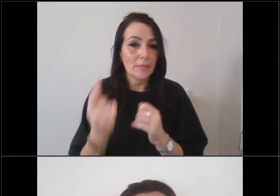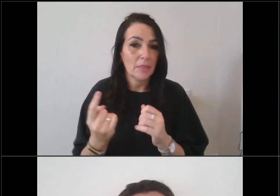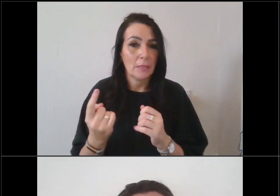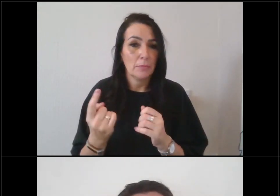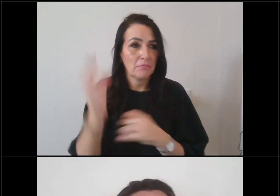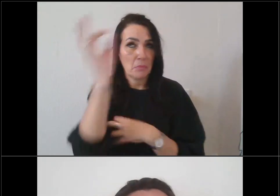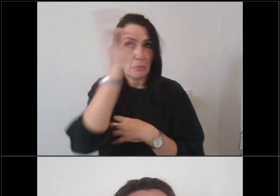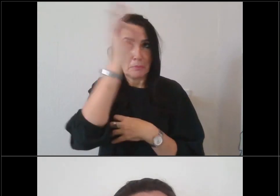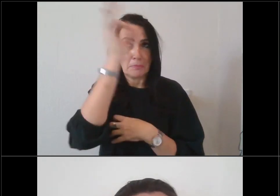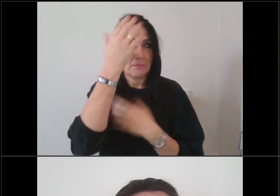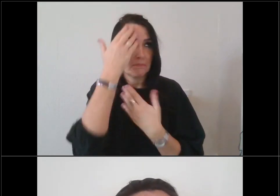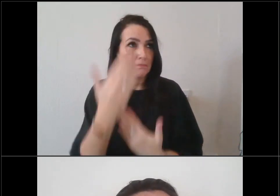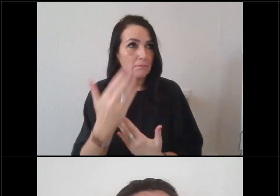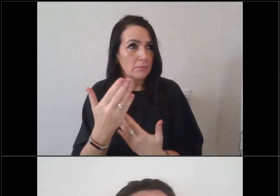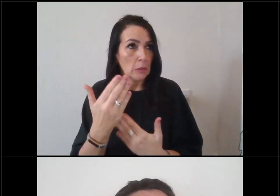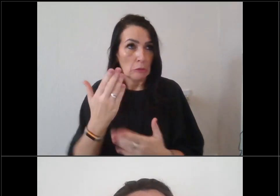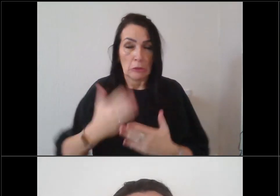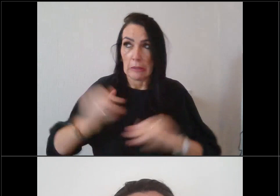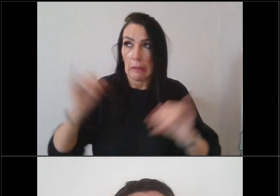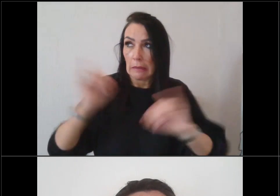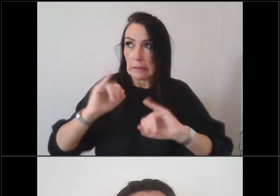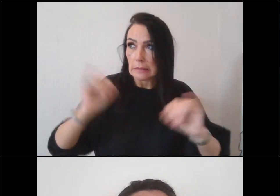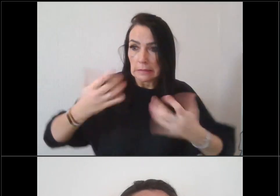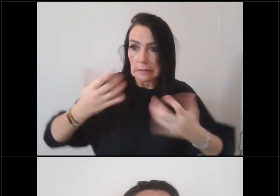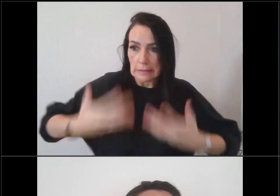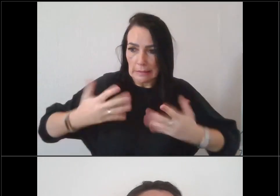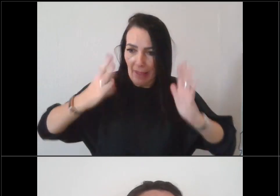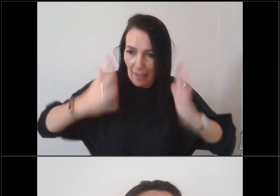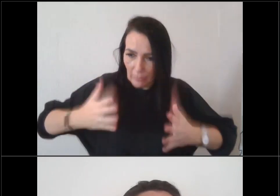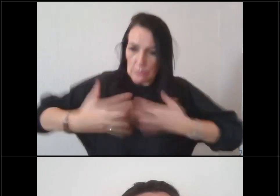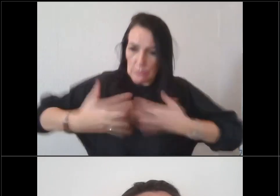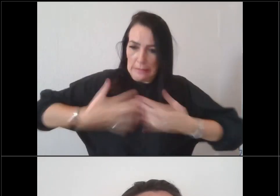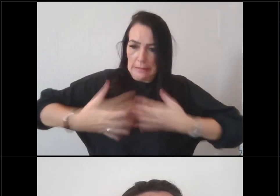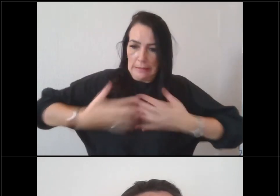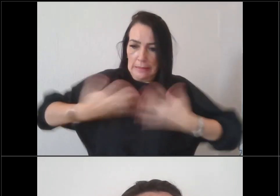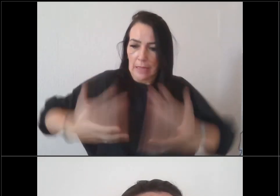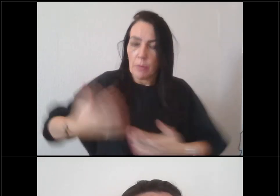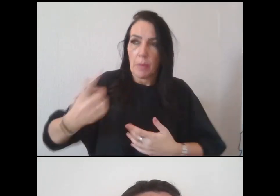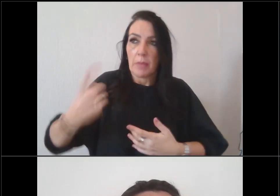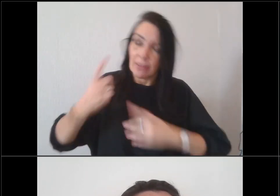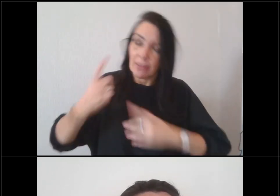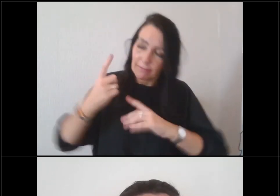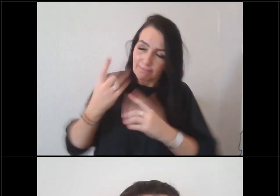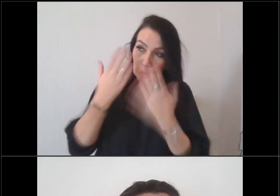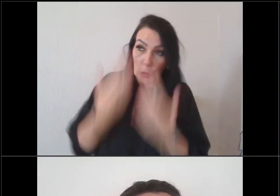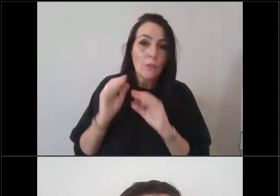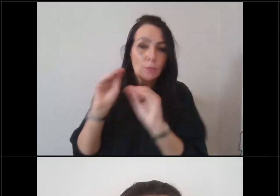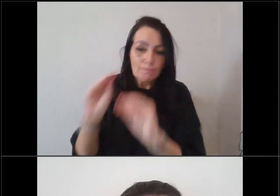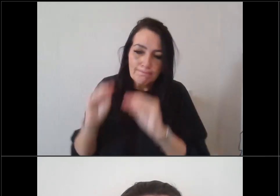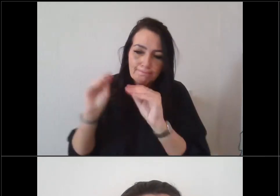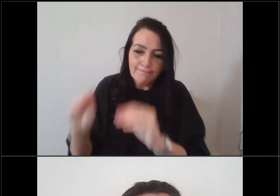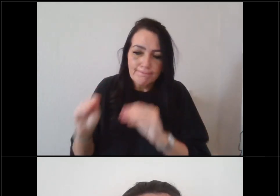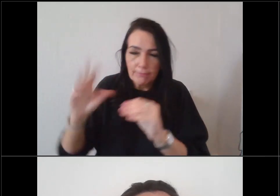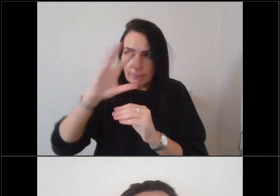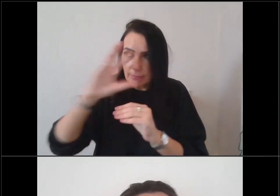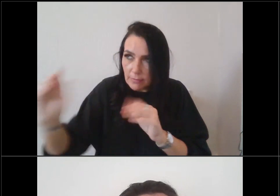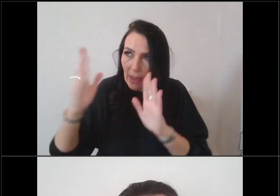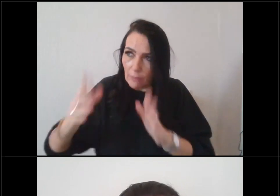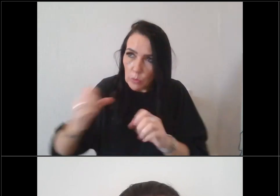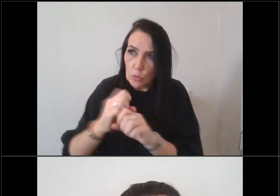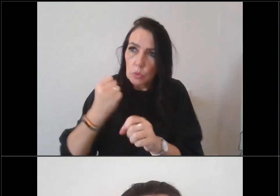understand the urgency of the climate emergency. So training that kind of really covers where we're at and why